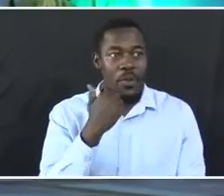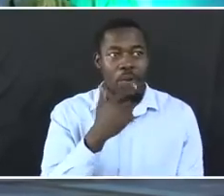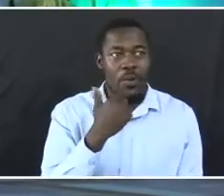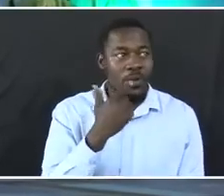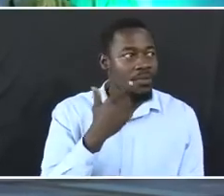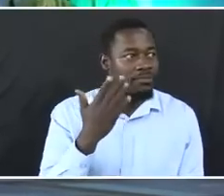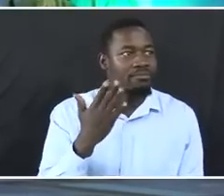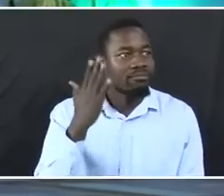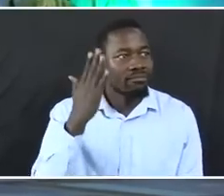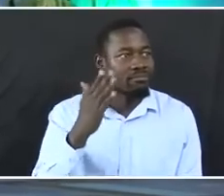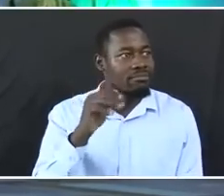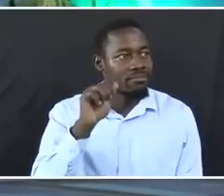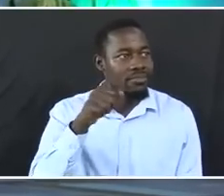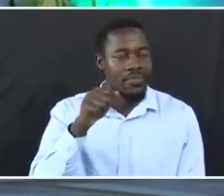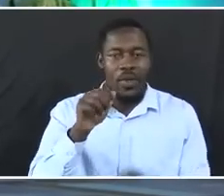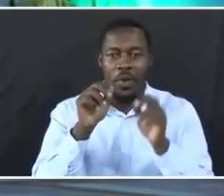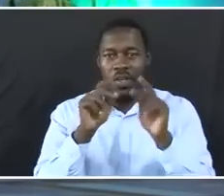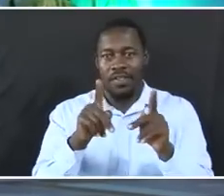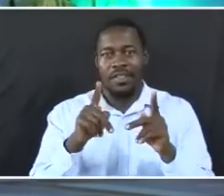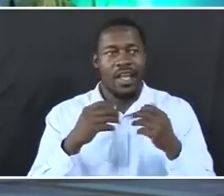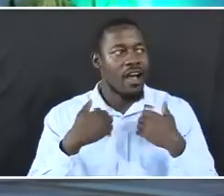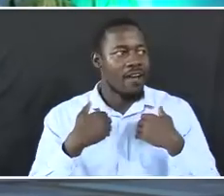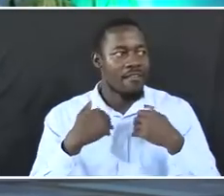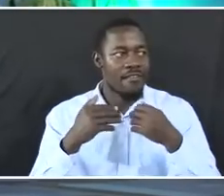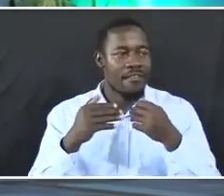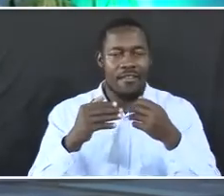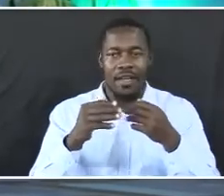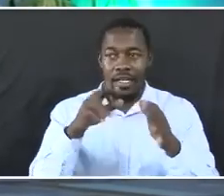I want to present some questions from the online.